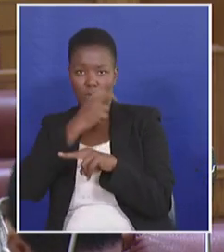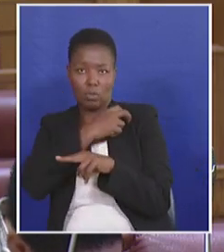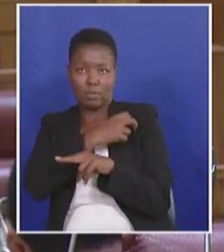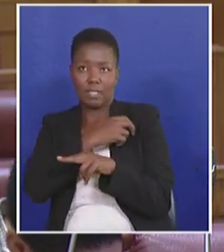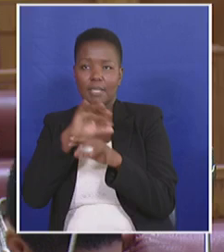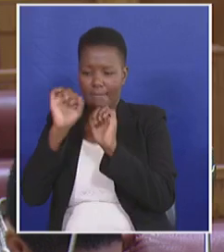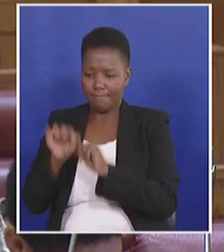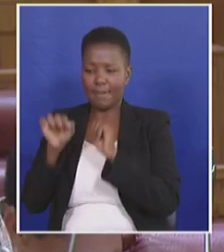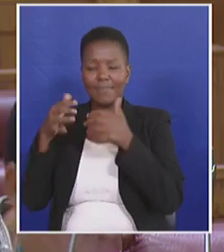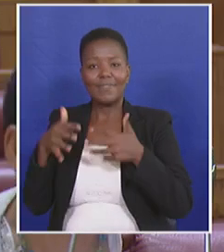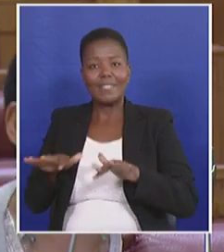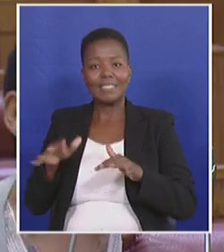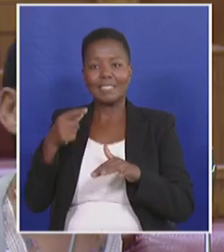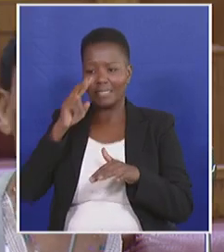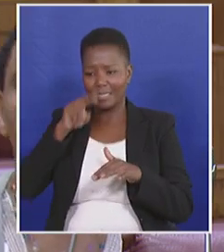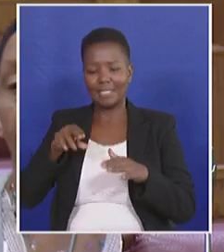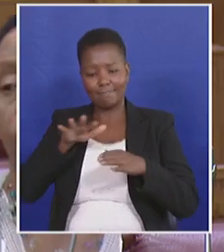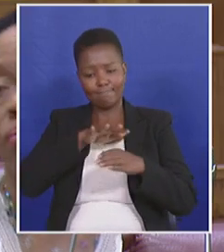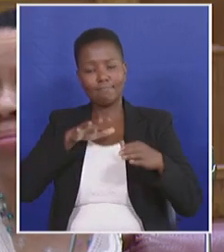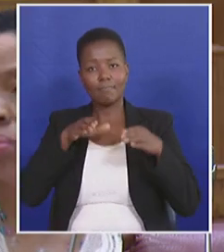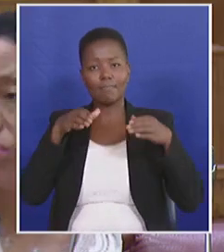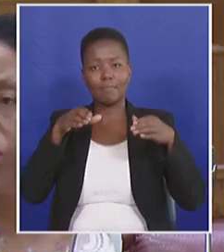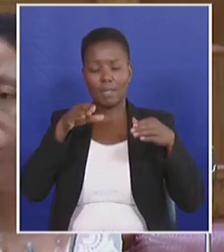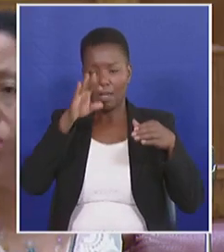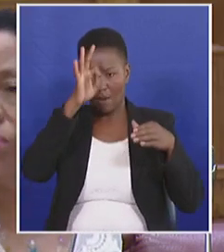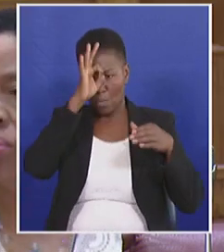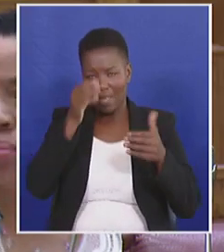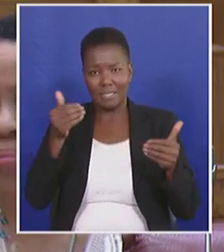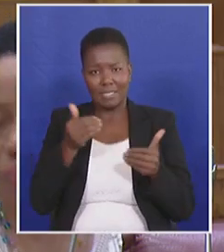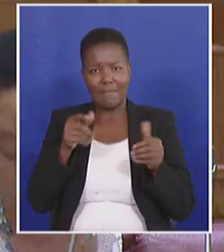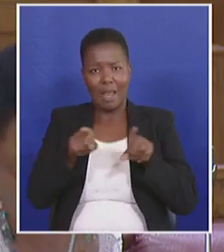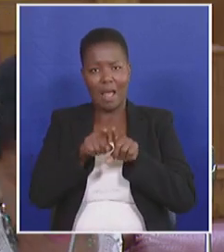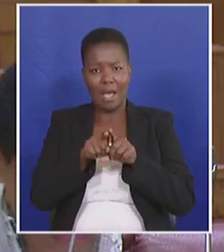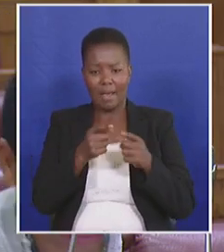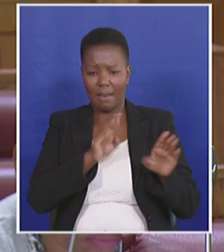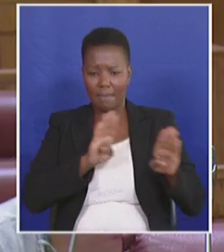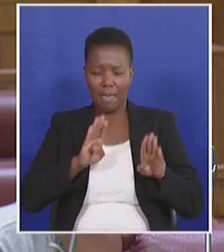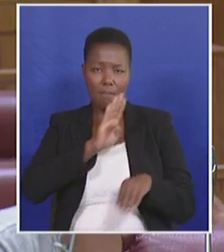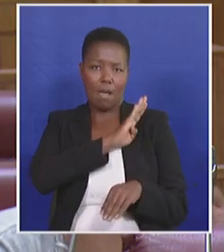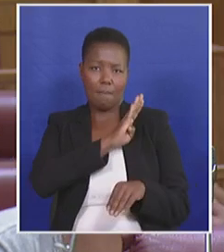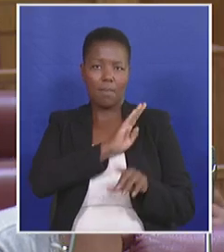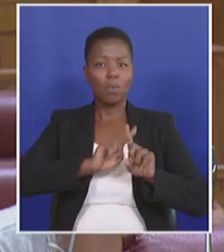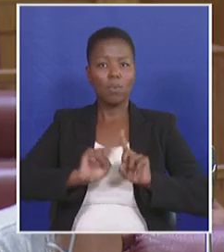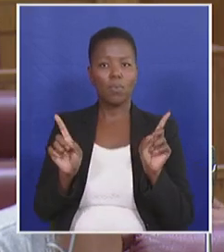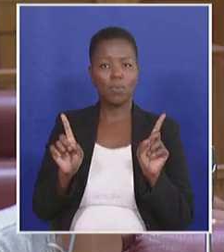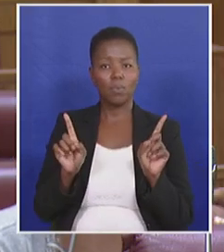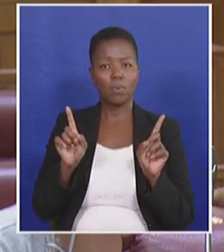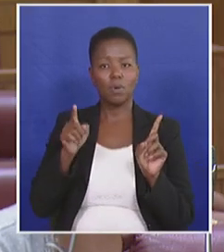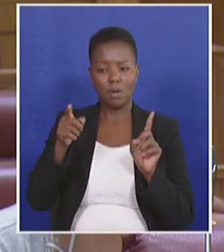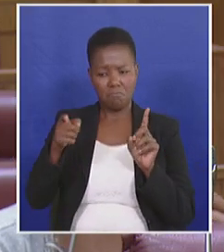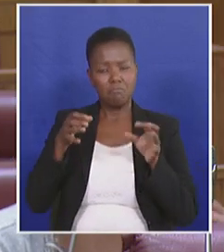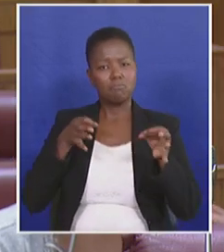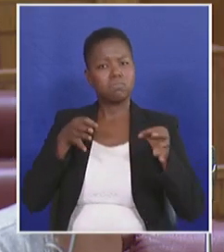be conducted relating to demilitarization in the South African Police Service with the intent to clarify the